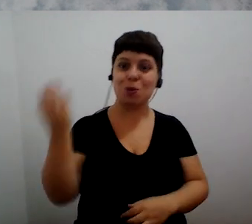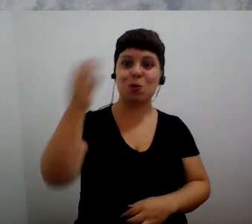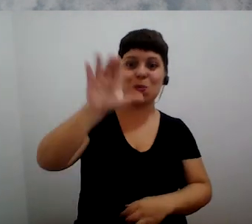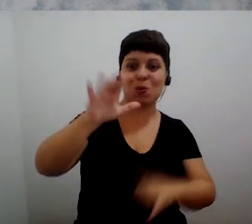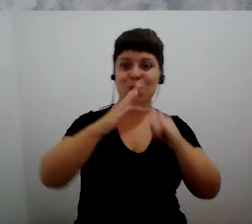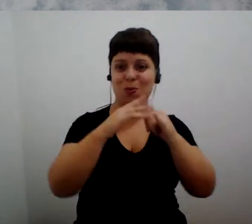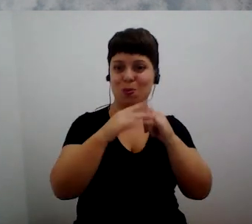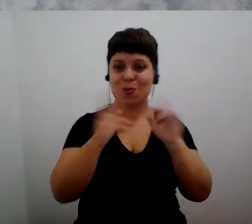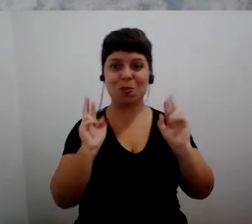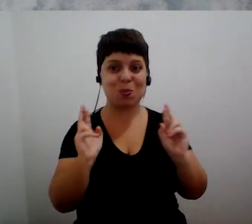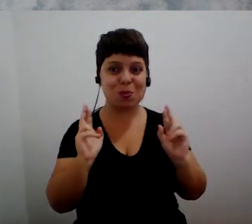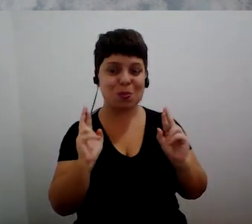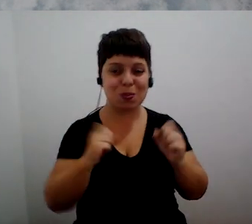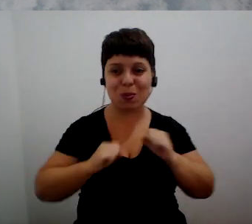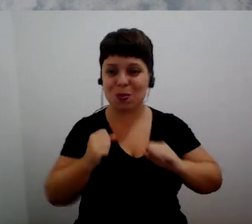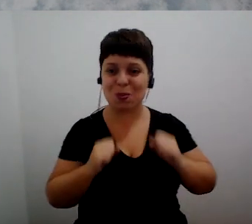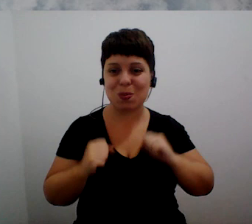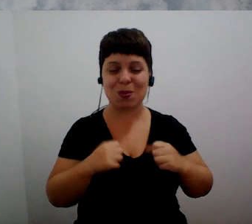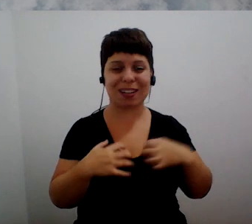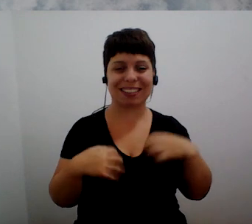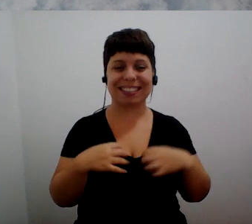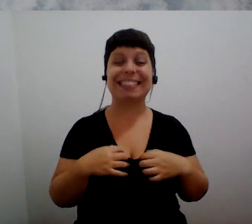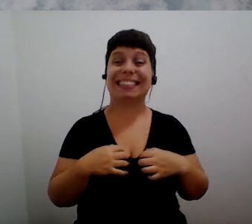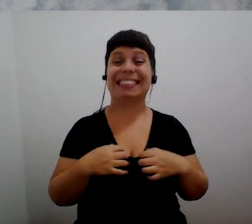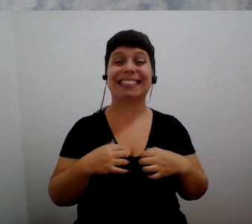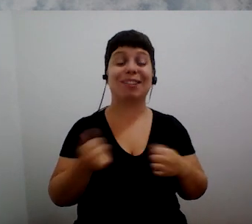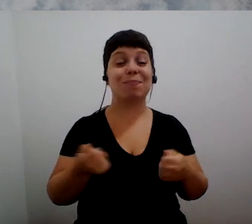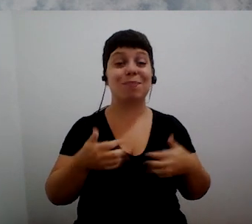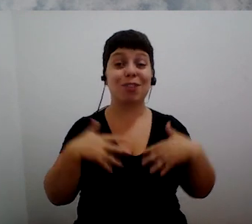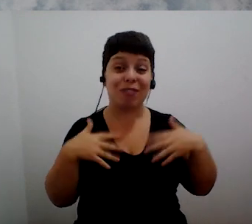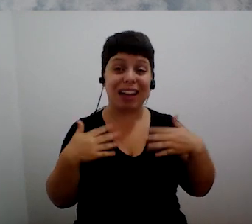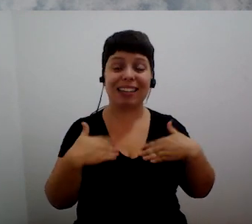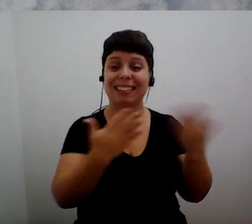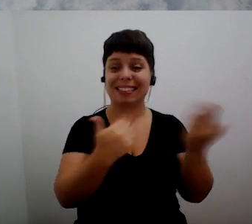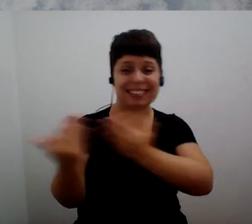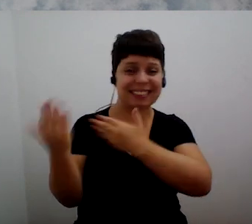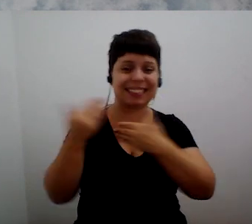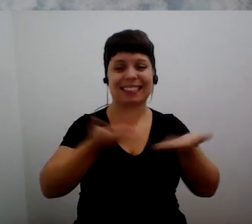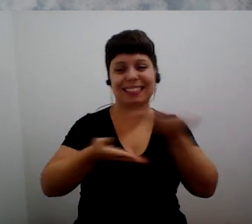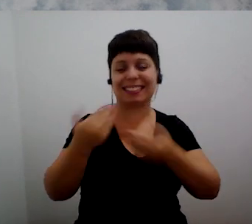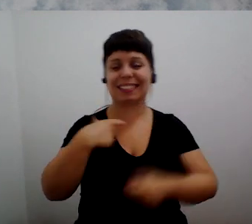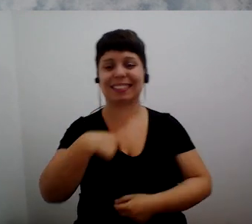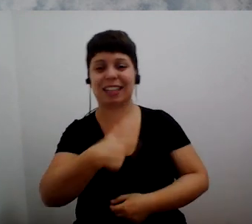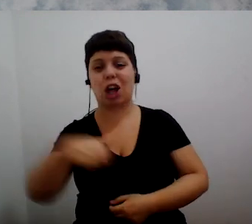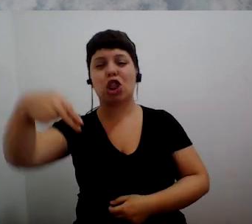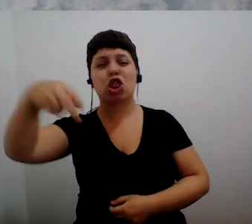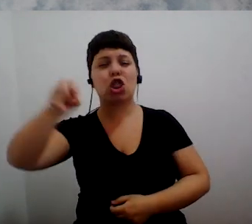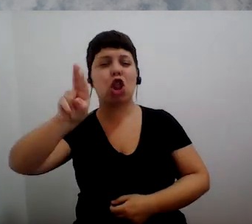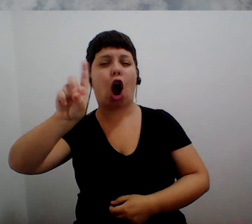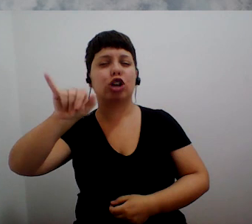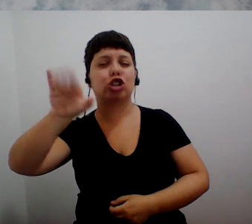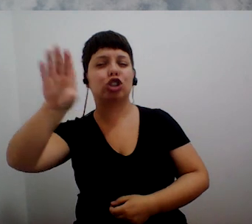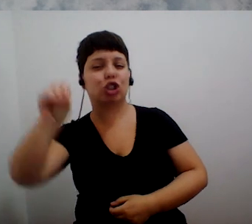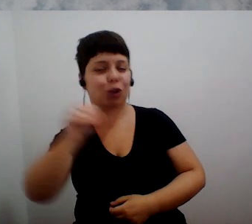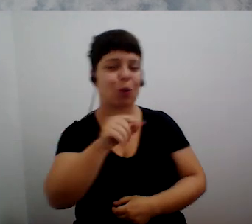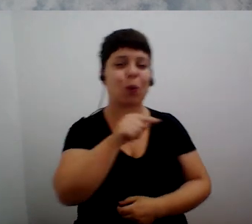this dialogue going now and cooperation between Brazil and the Nordic countries. We think that we share a lot of interests and